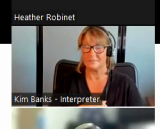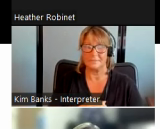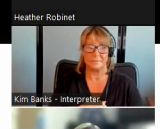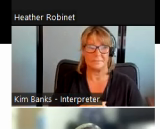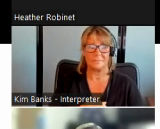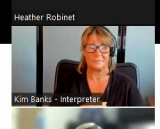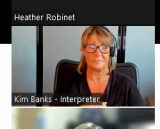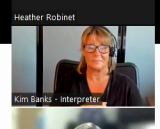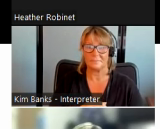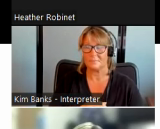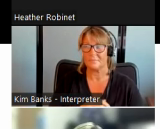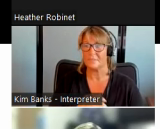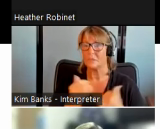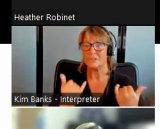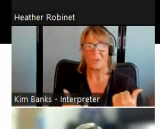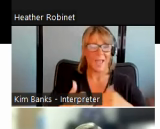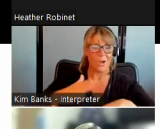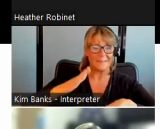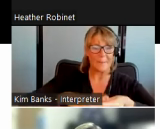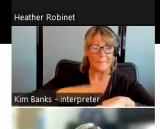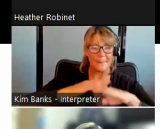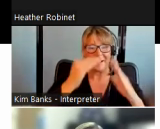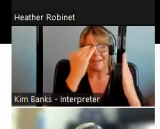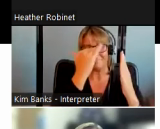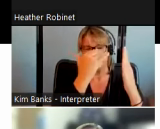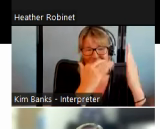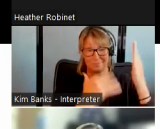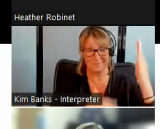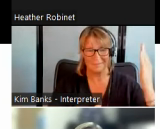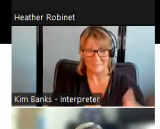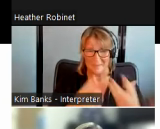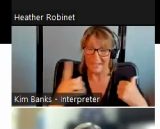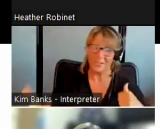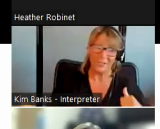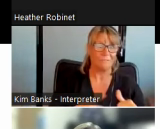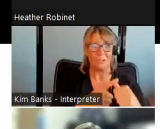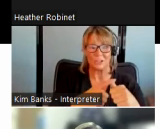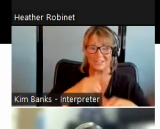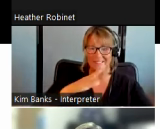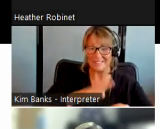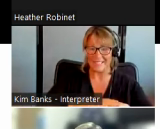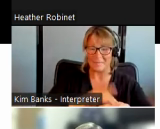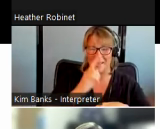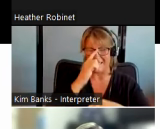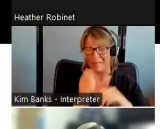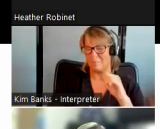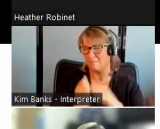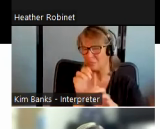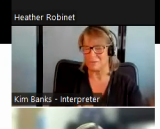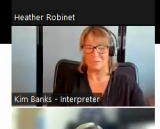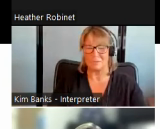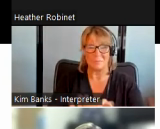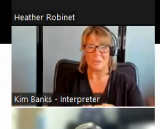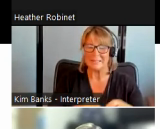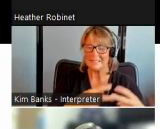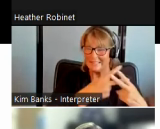going to walk through a whole bunch of tips now. And the first tip, and probably one of the most important tips, is